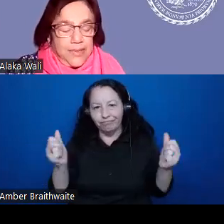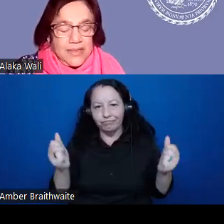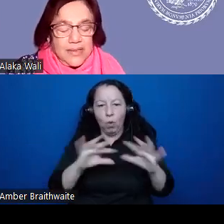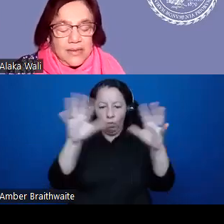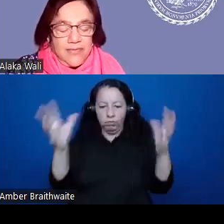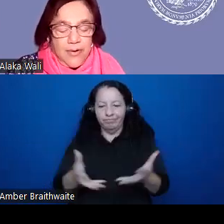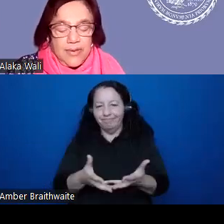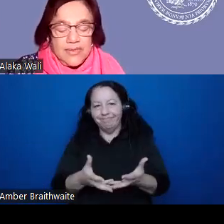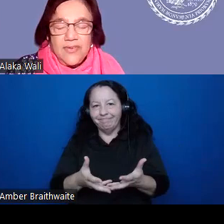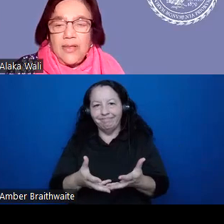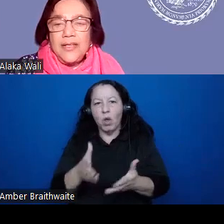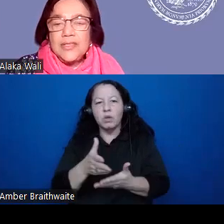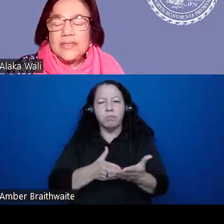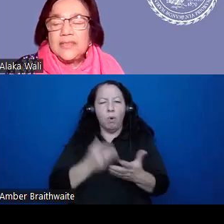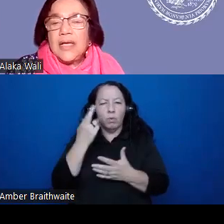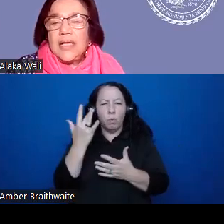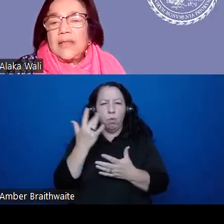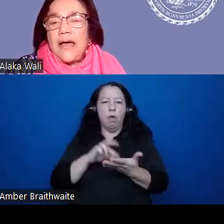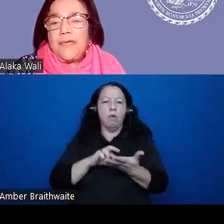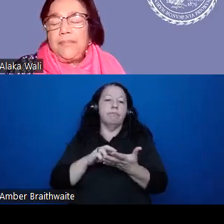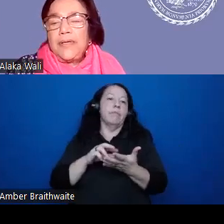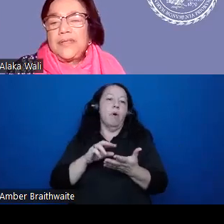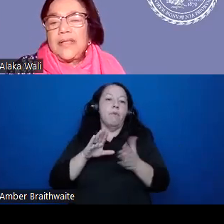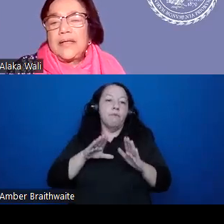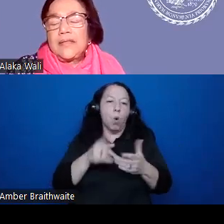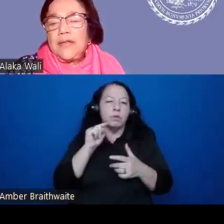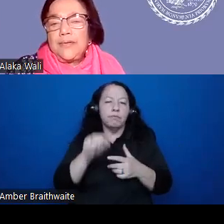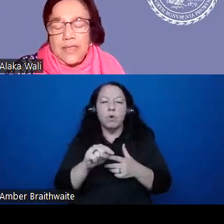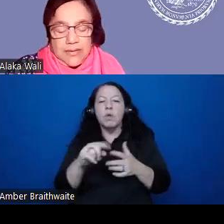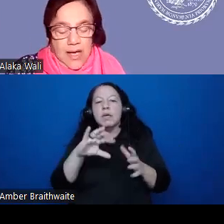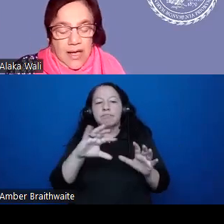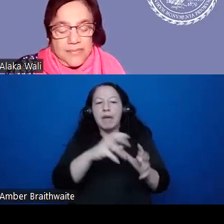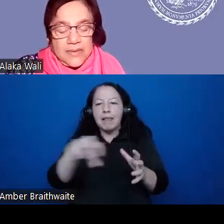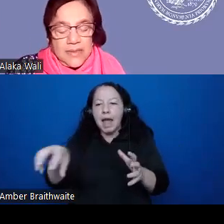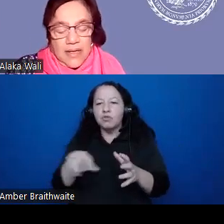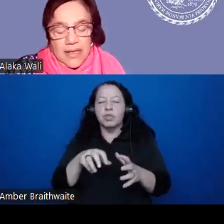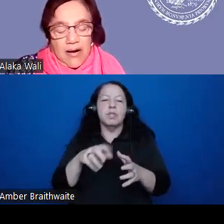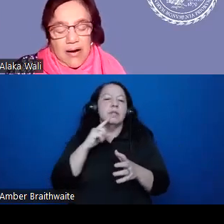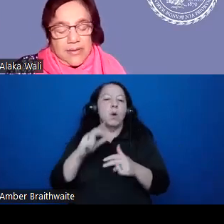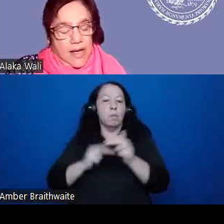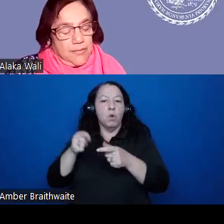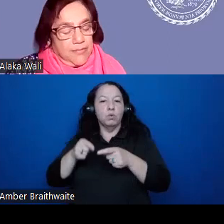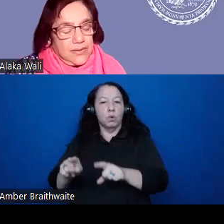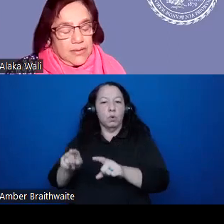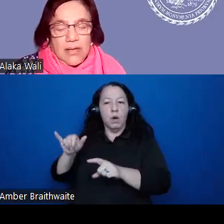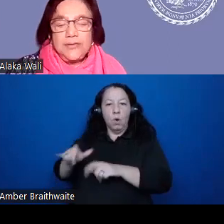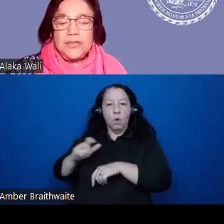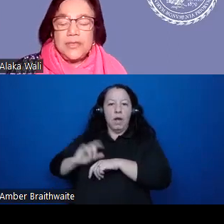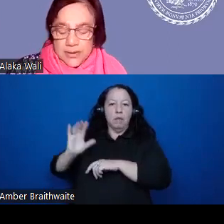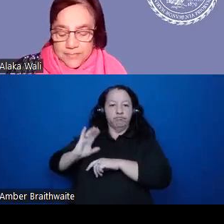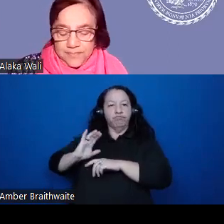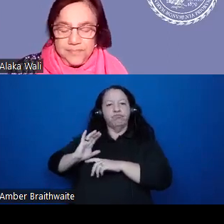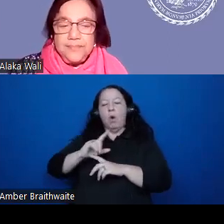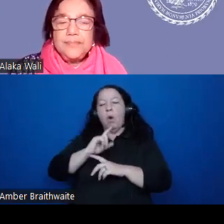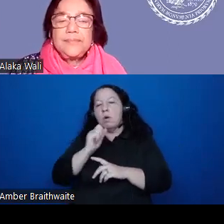the reason that the focus of collections that were built in that colonial times are on non-Western